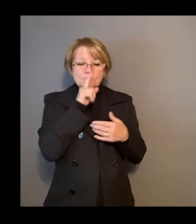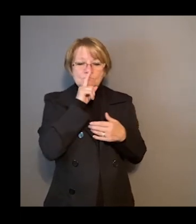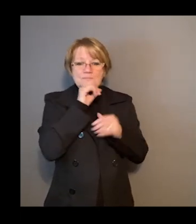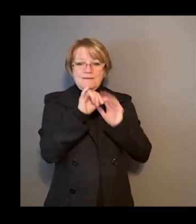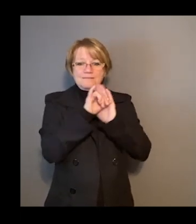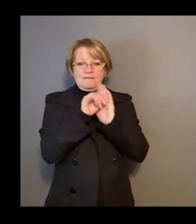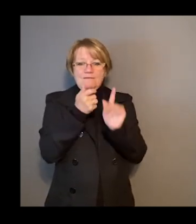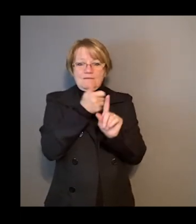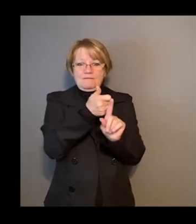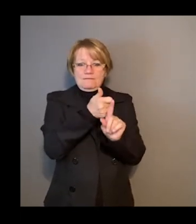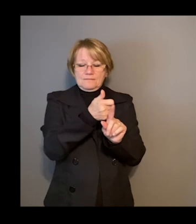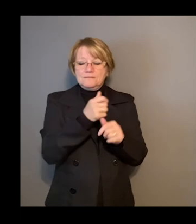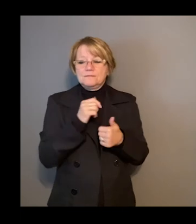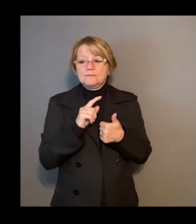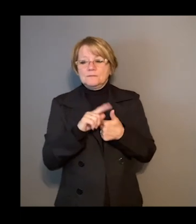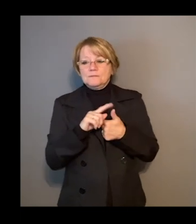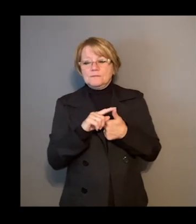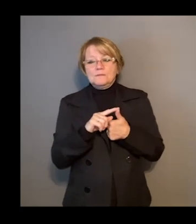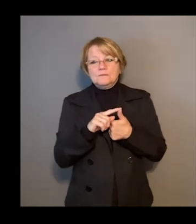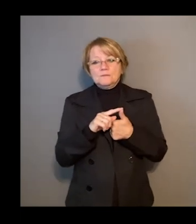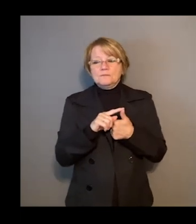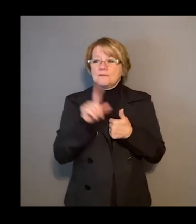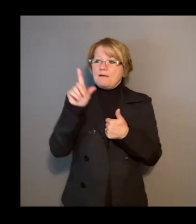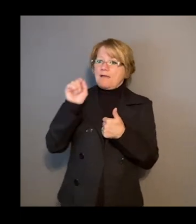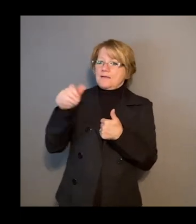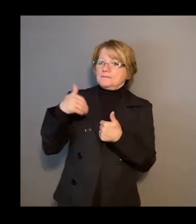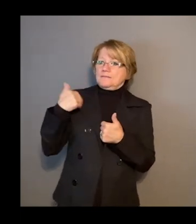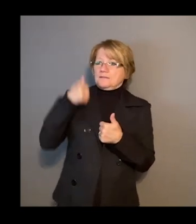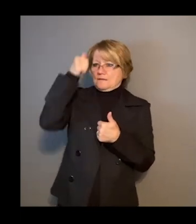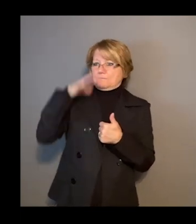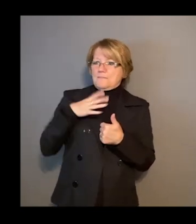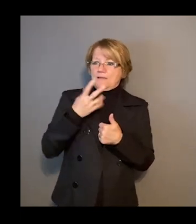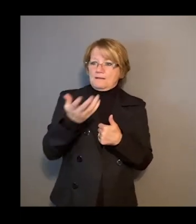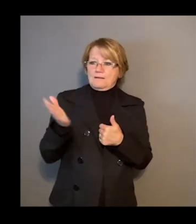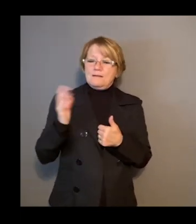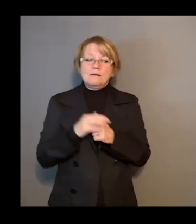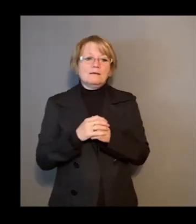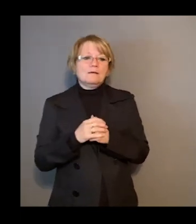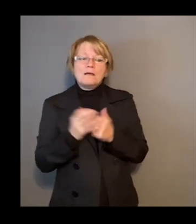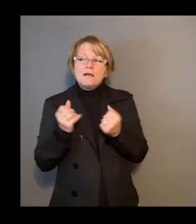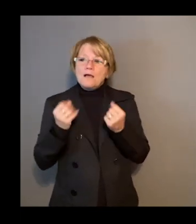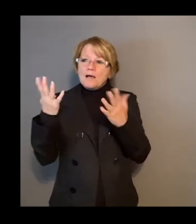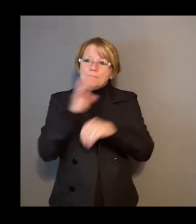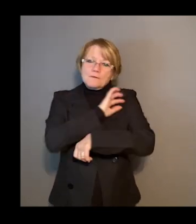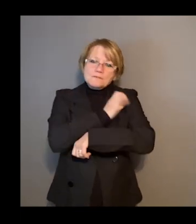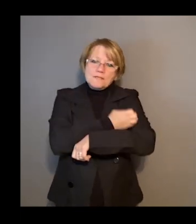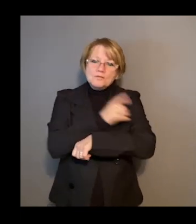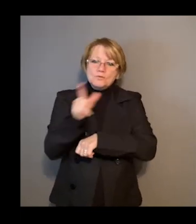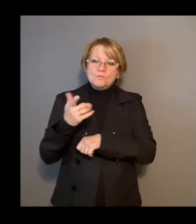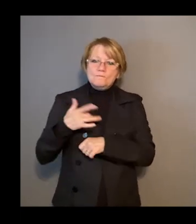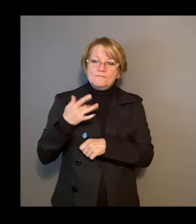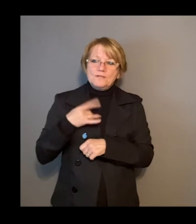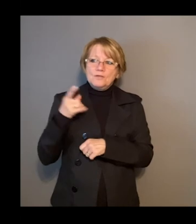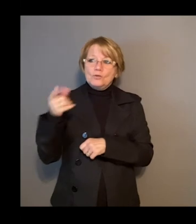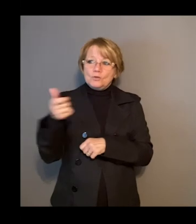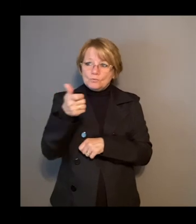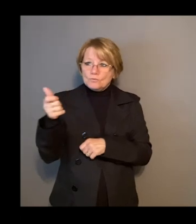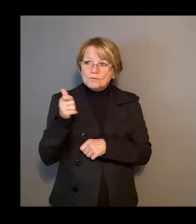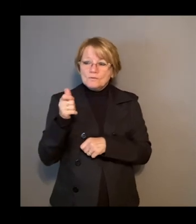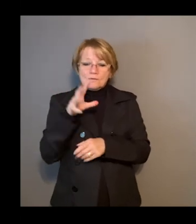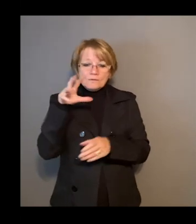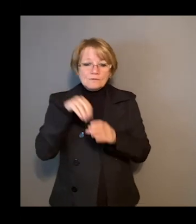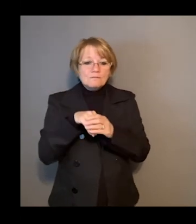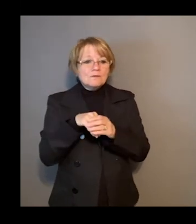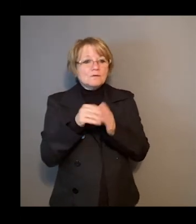to the young men that they're on the panel. It says, how much energy do you feel you have put into proving yourself, especially when it comes